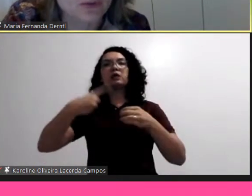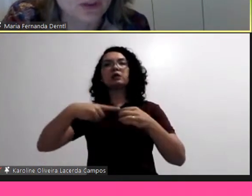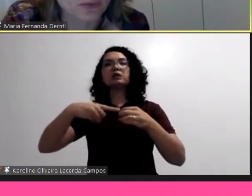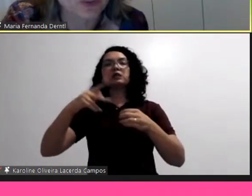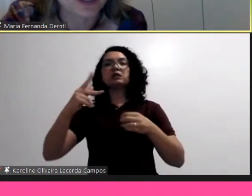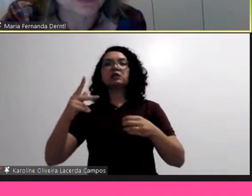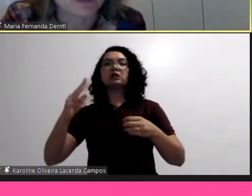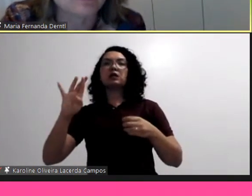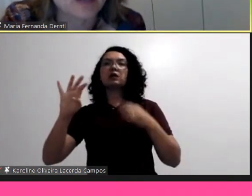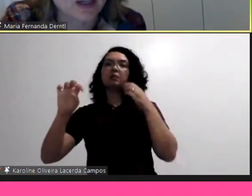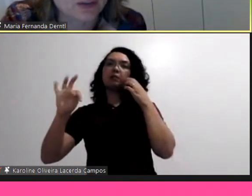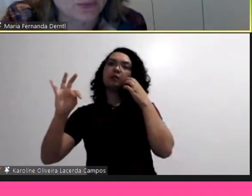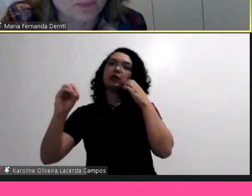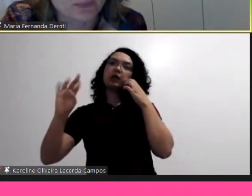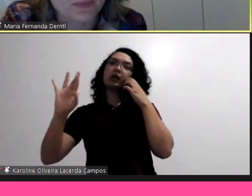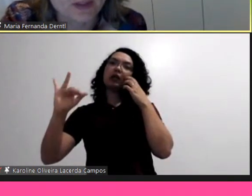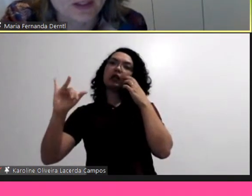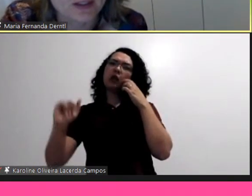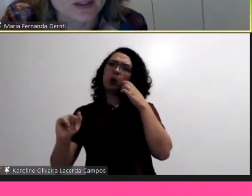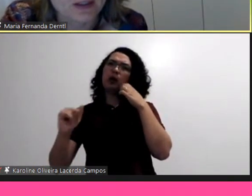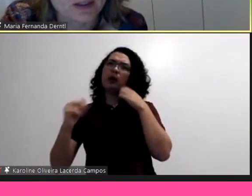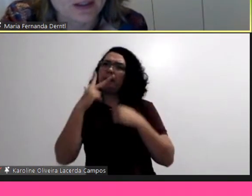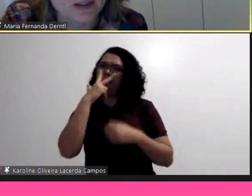no seu traçado.